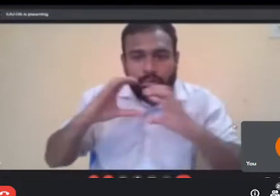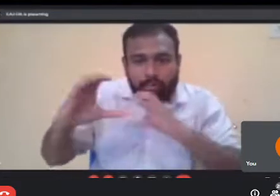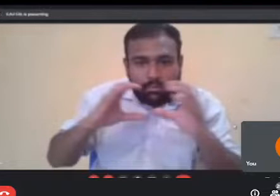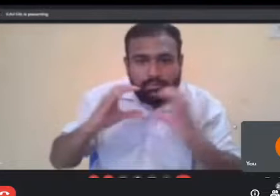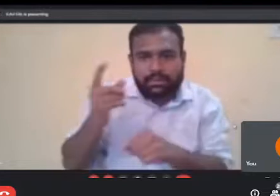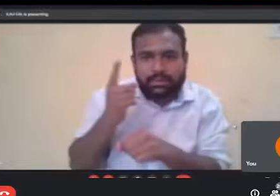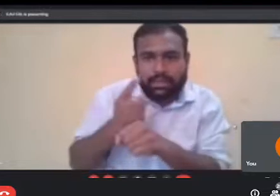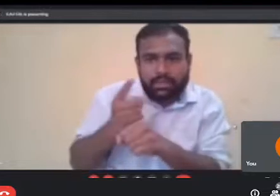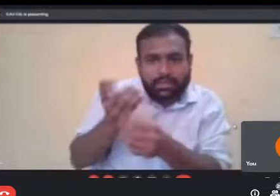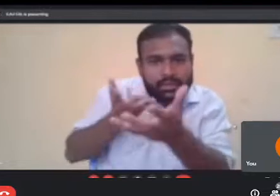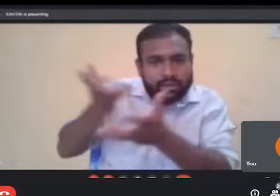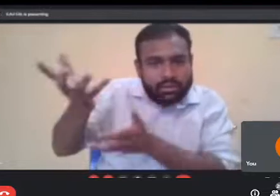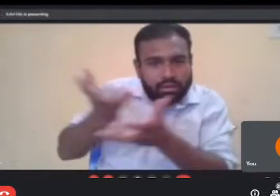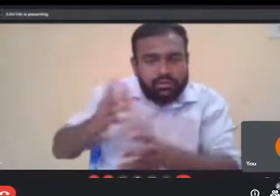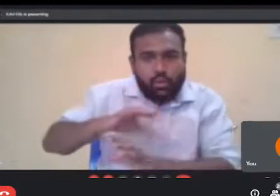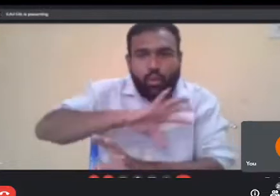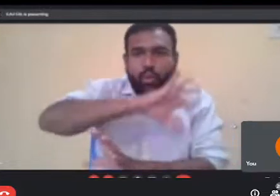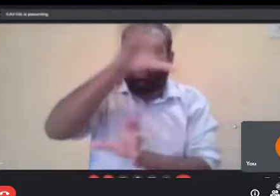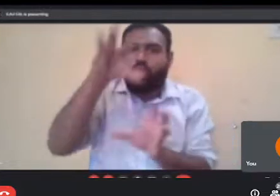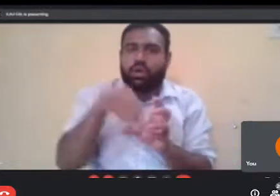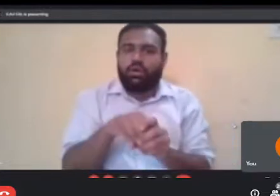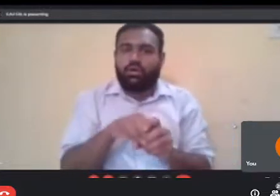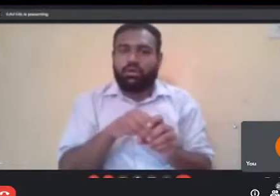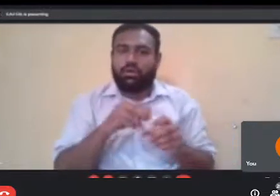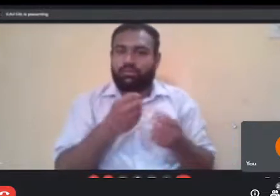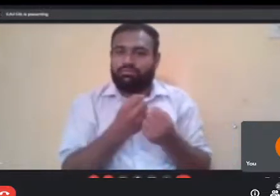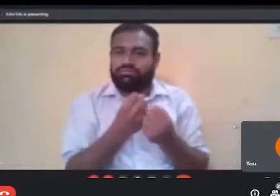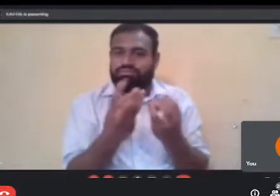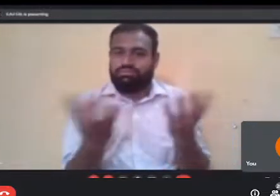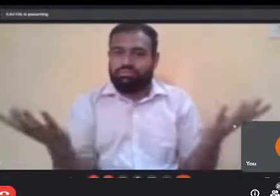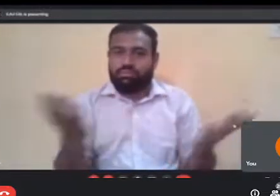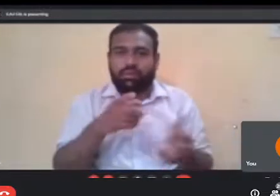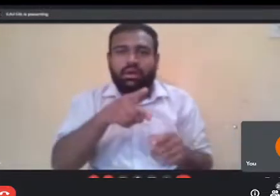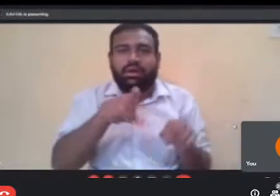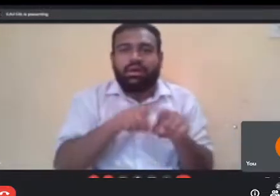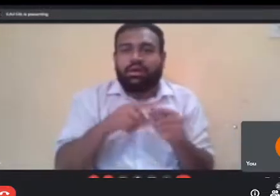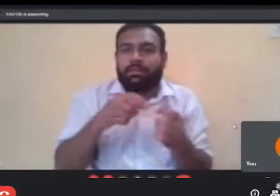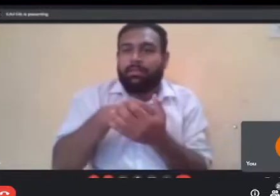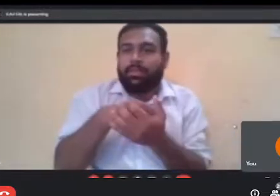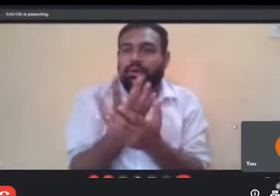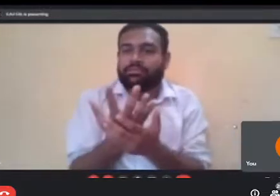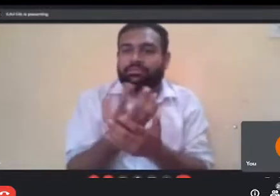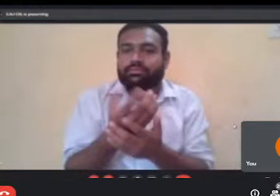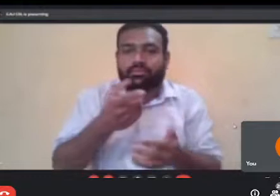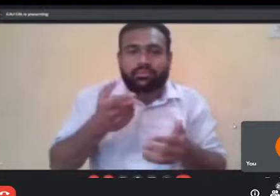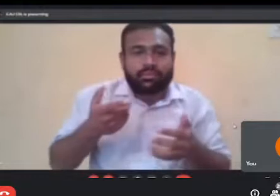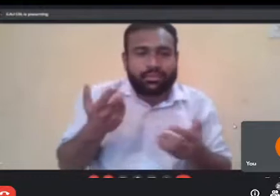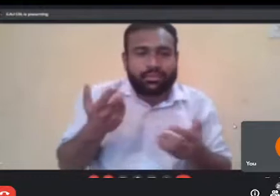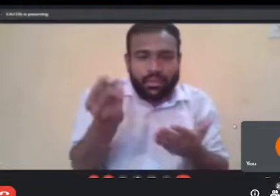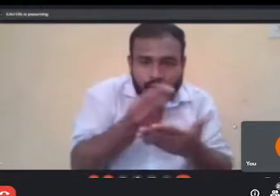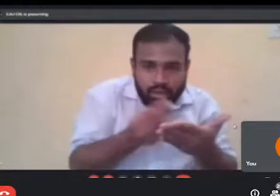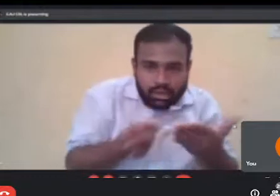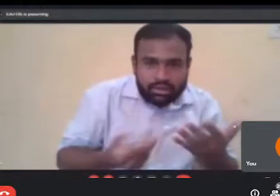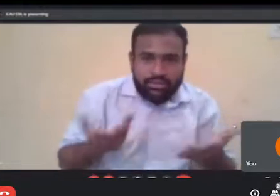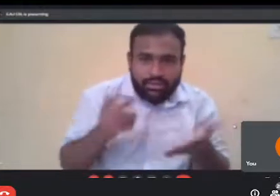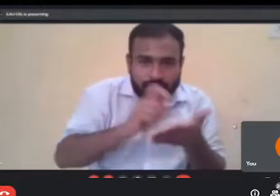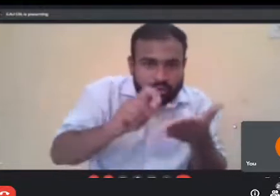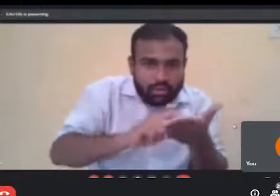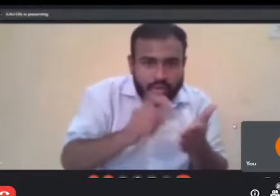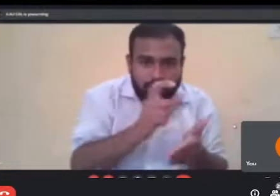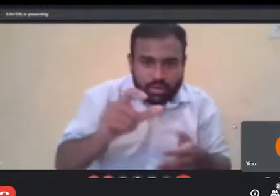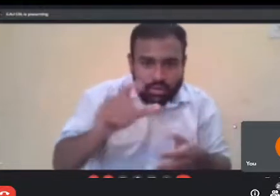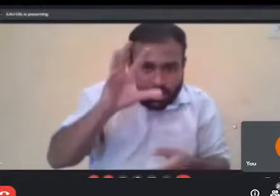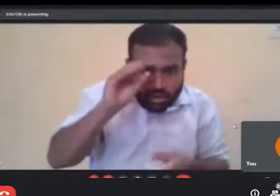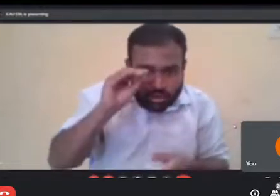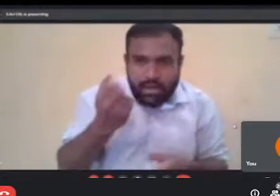impact where teachers, can take a step back, where students themselves are communicating with each other. They're learning,